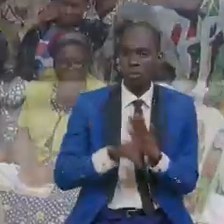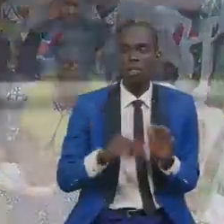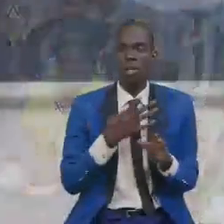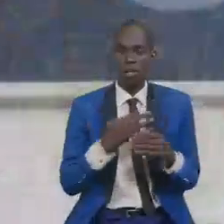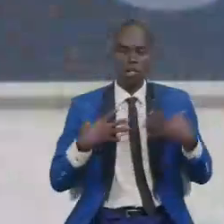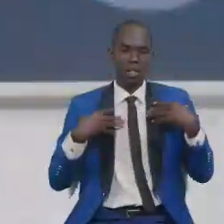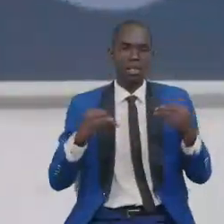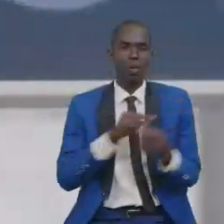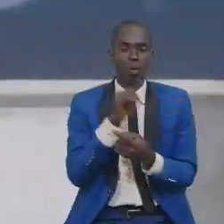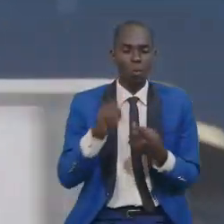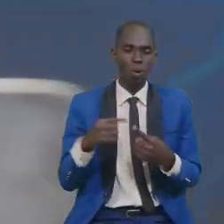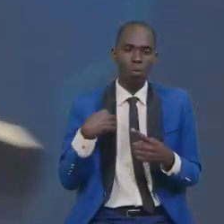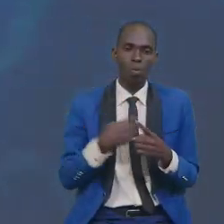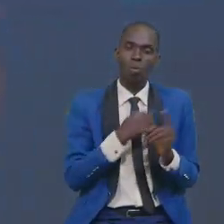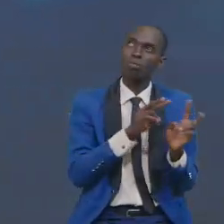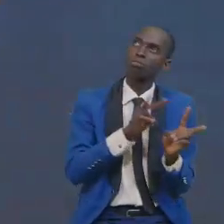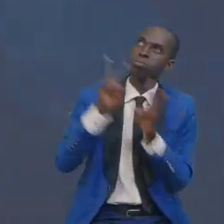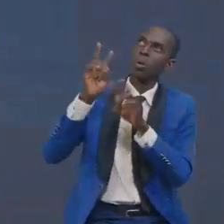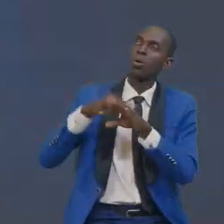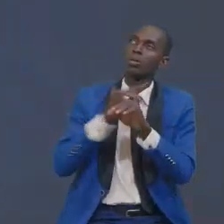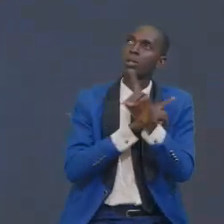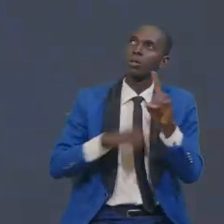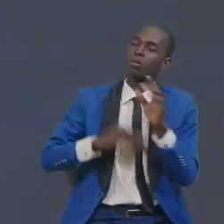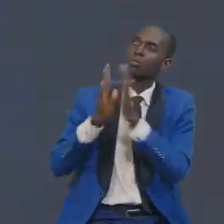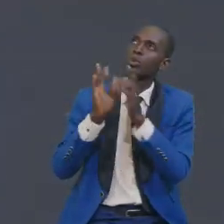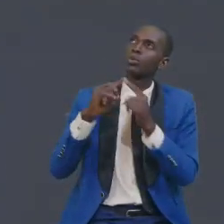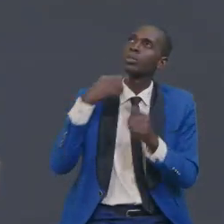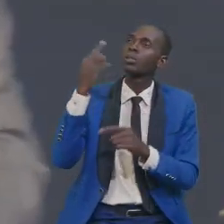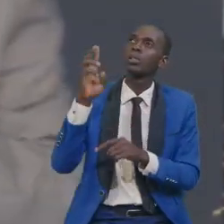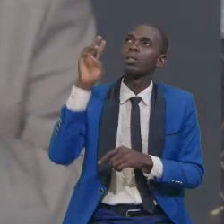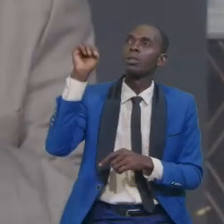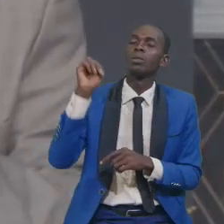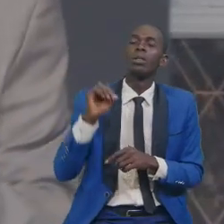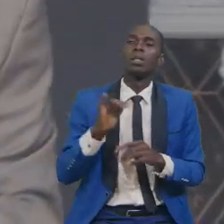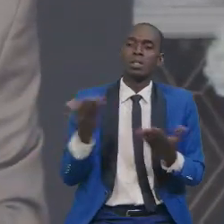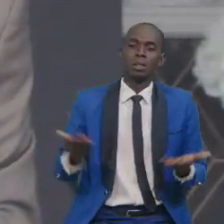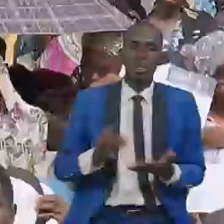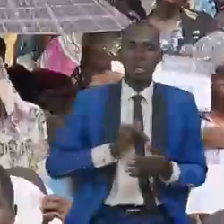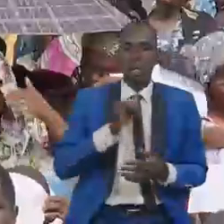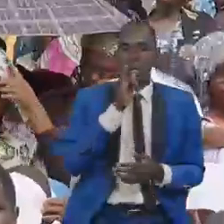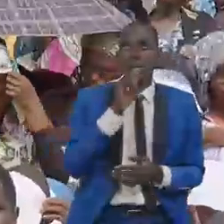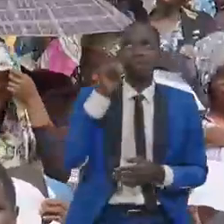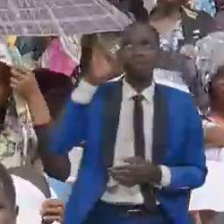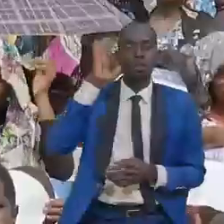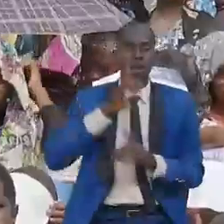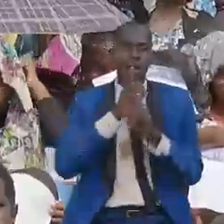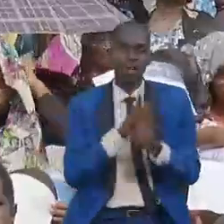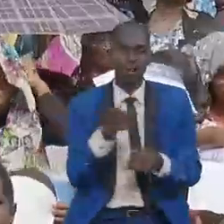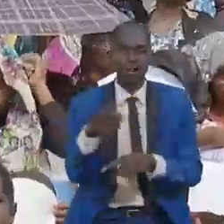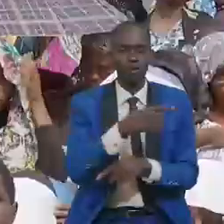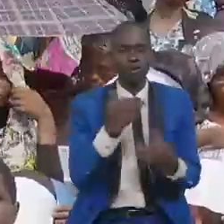turn to the Lord I will say Lord here am I the Lord will answer you today